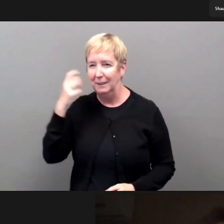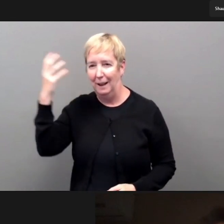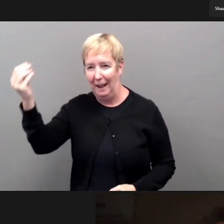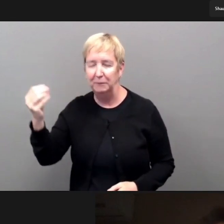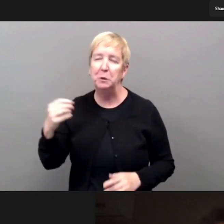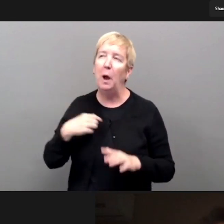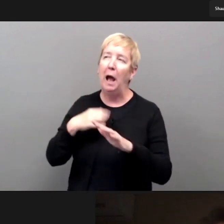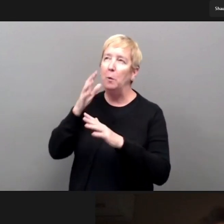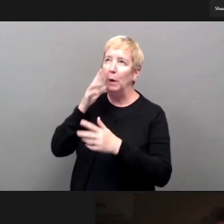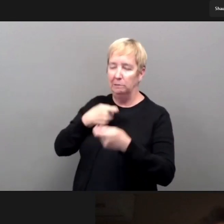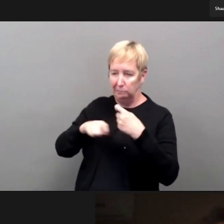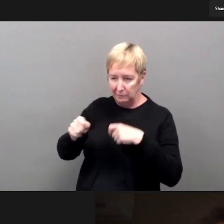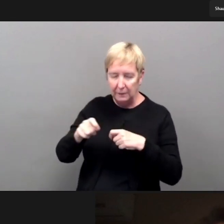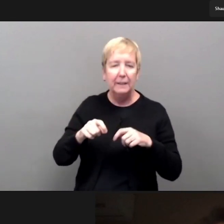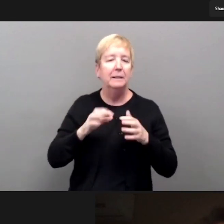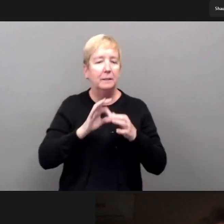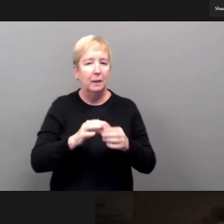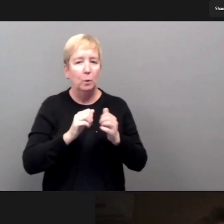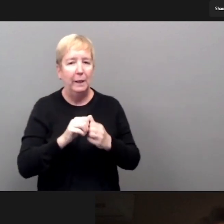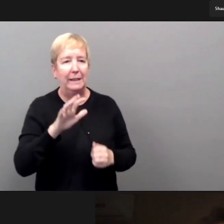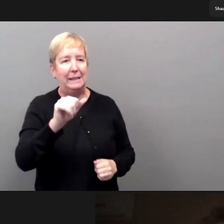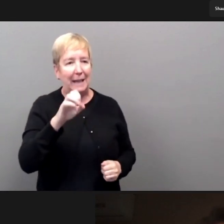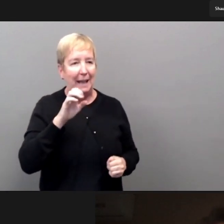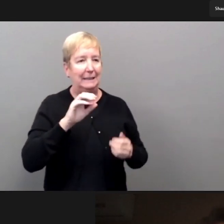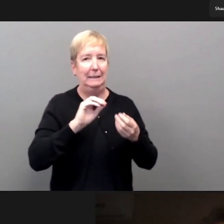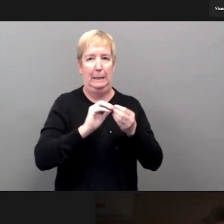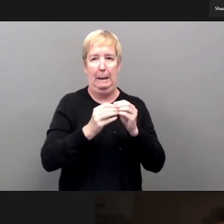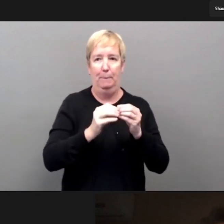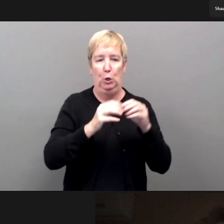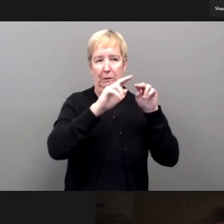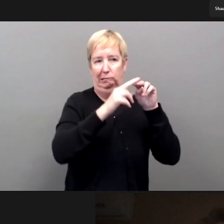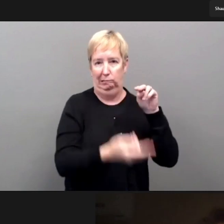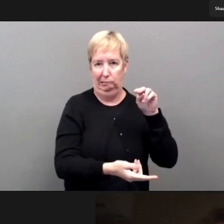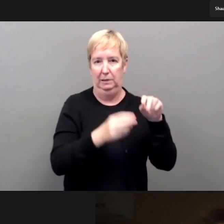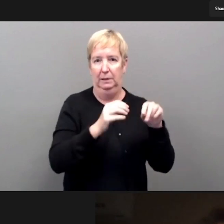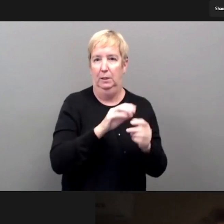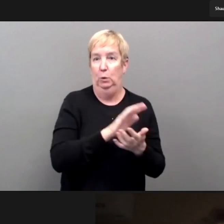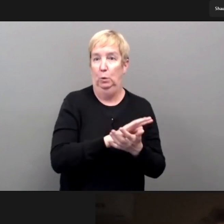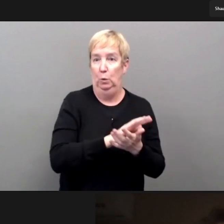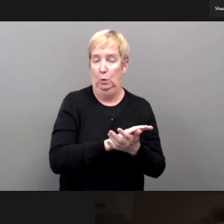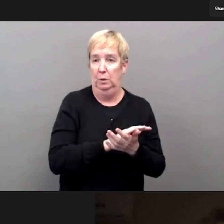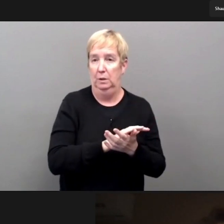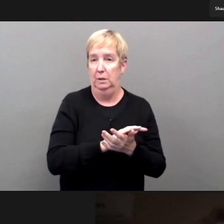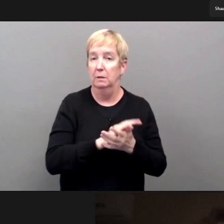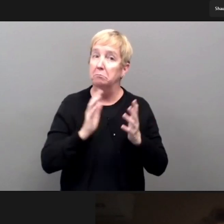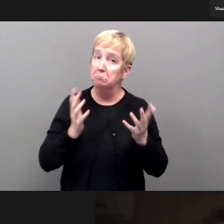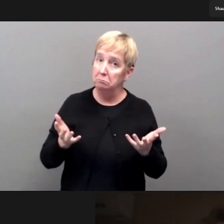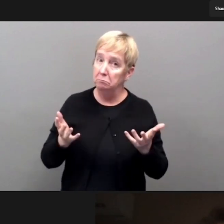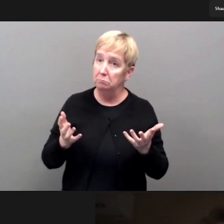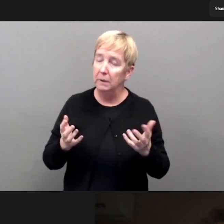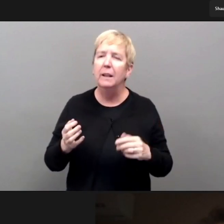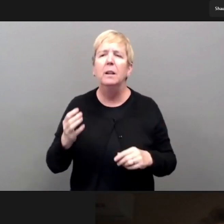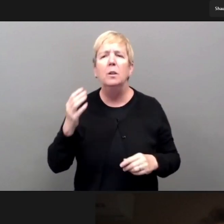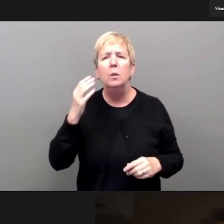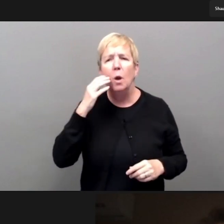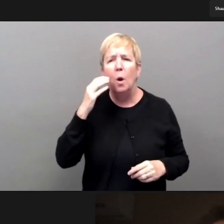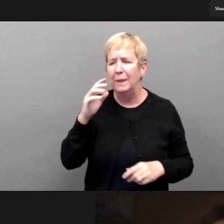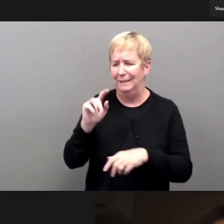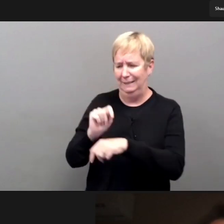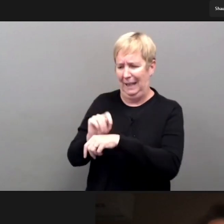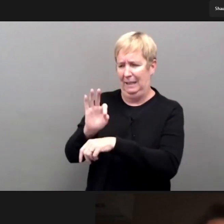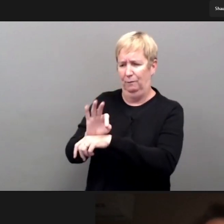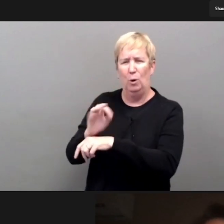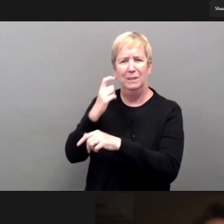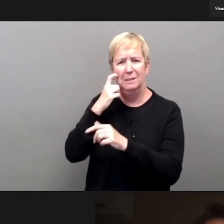question regarding case counts going down in schools. If any of you have knowledge on the task force that was created that was just discussed earlier in